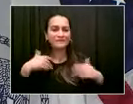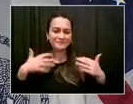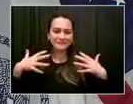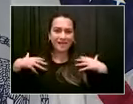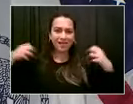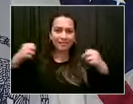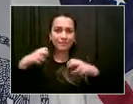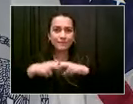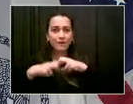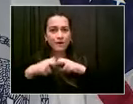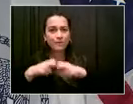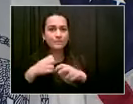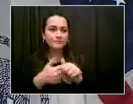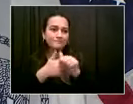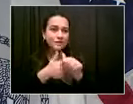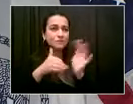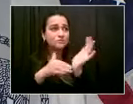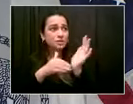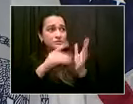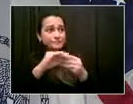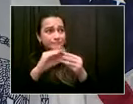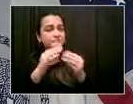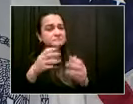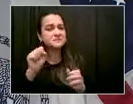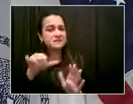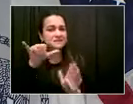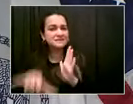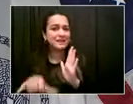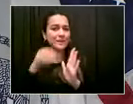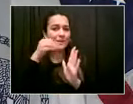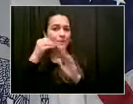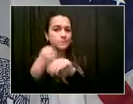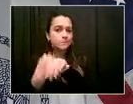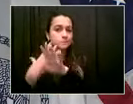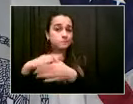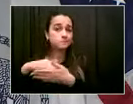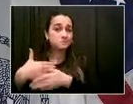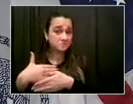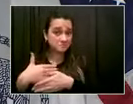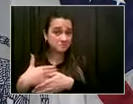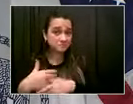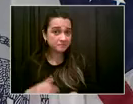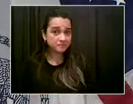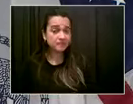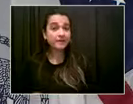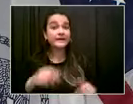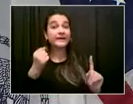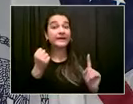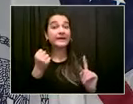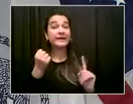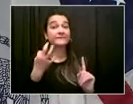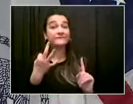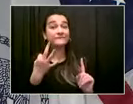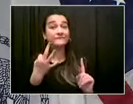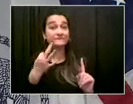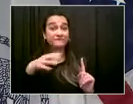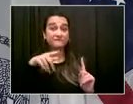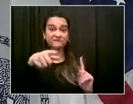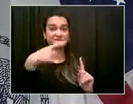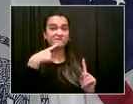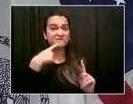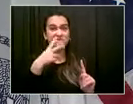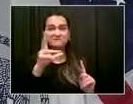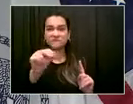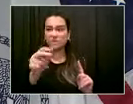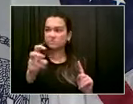if there is no remote option, can you also just elaborate a little bit on the safety procedures here? Like if a student has COVID symptoms and they need to